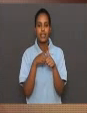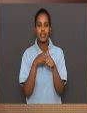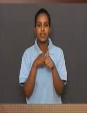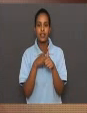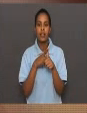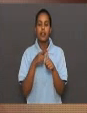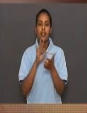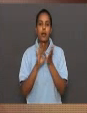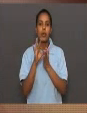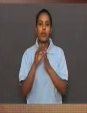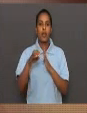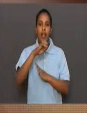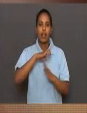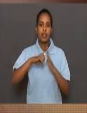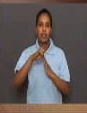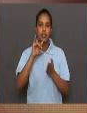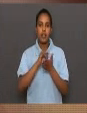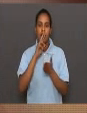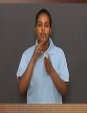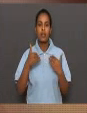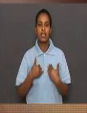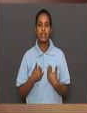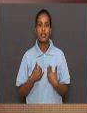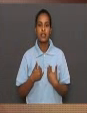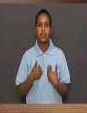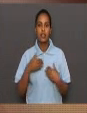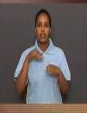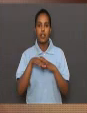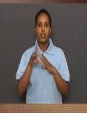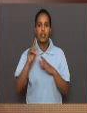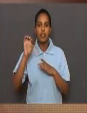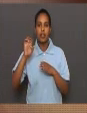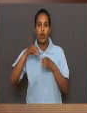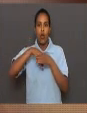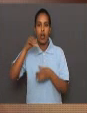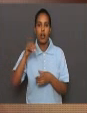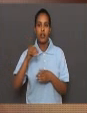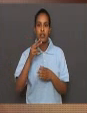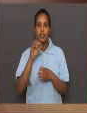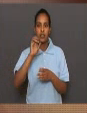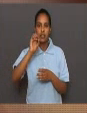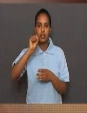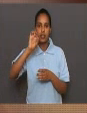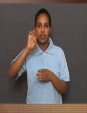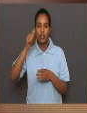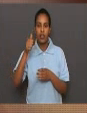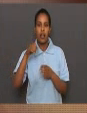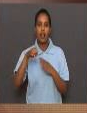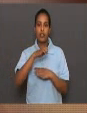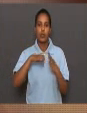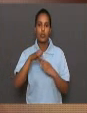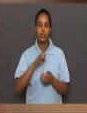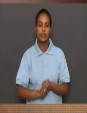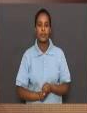first is the number of electrons that are present in the delocalized sea of